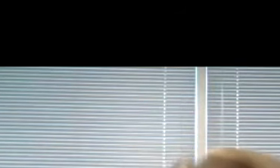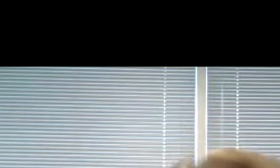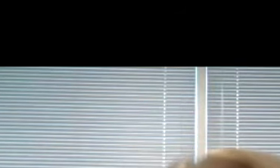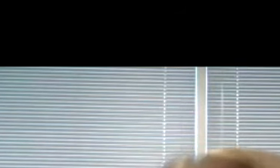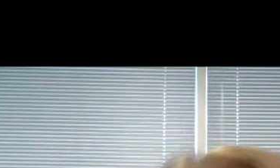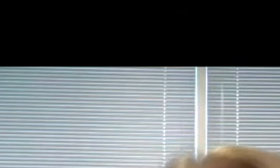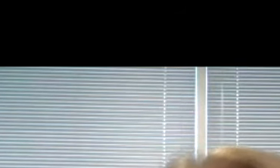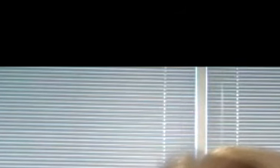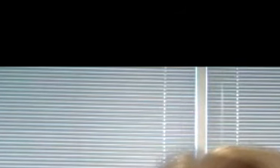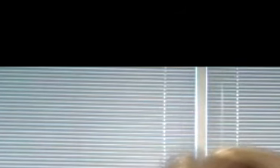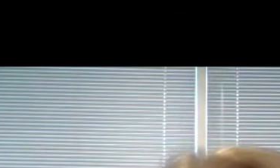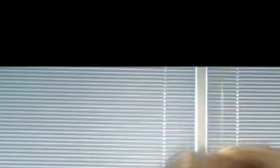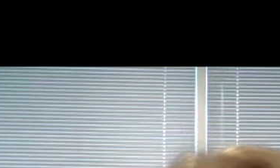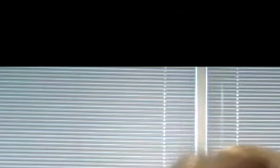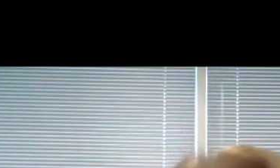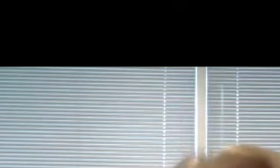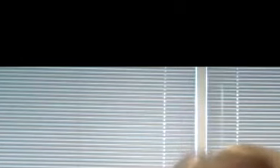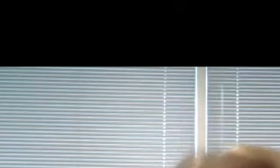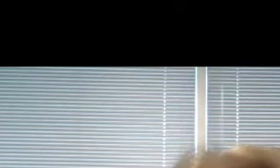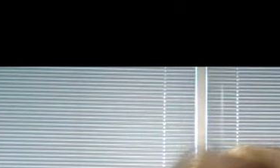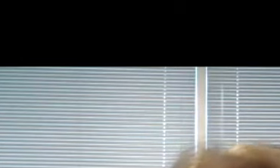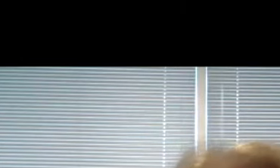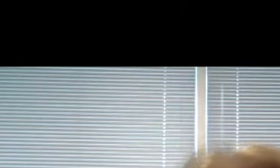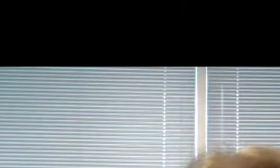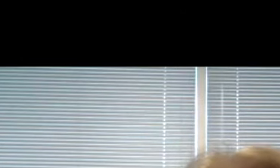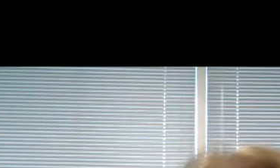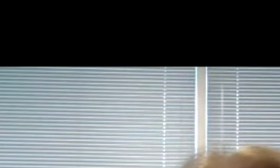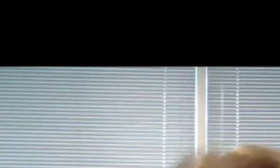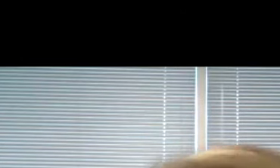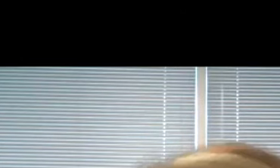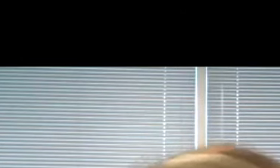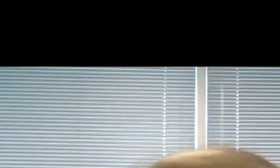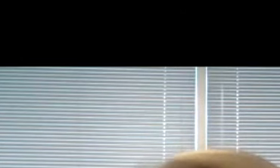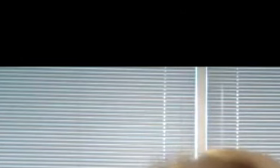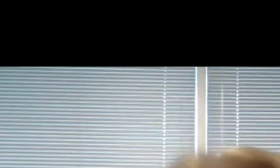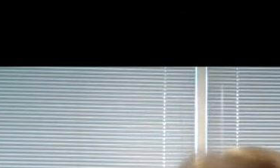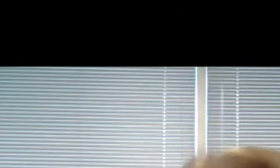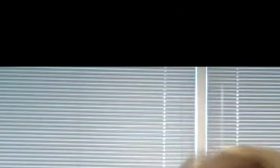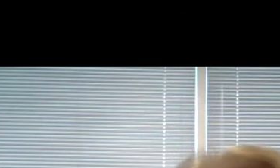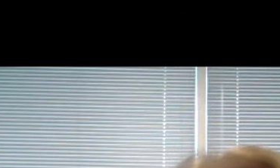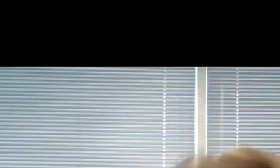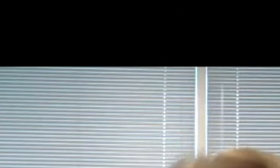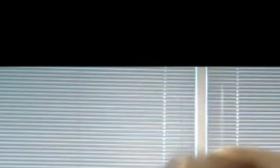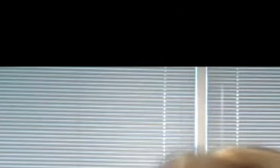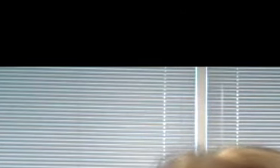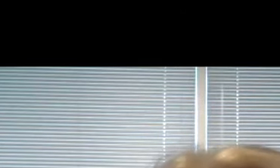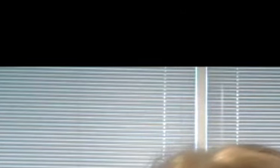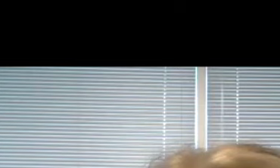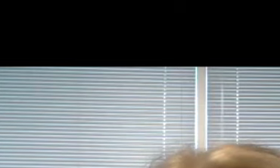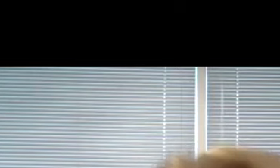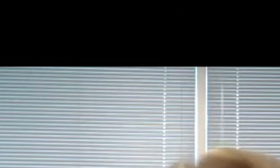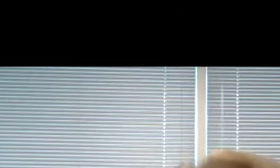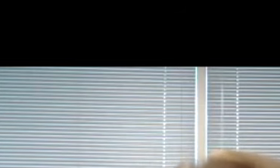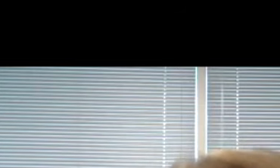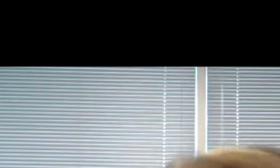important to keep these meetings on time. What we did not underscore, for example, is if we say our meeting is 2.5